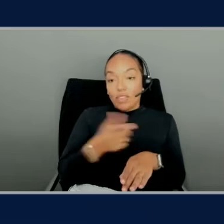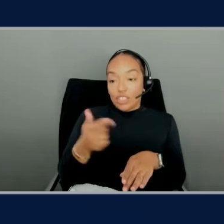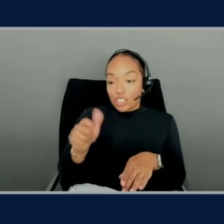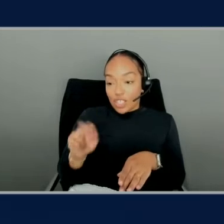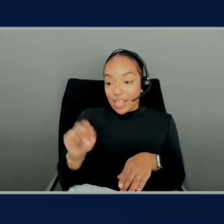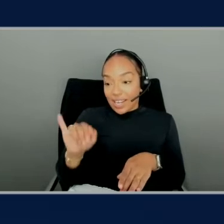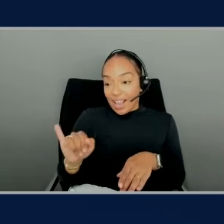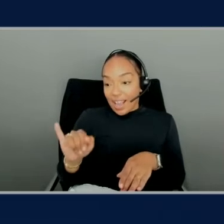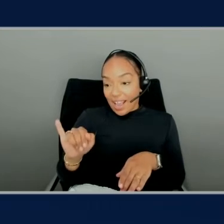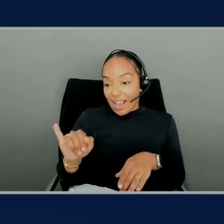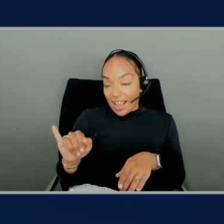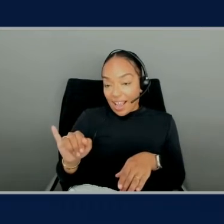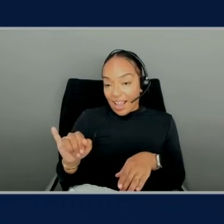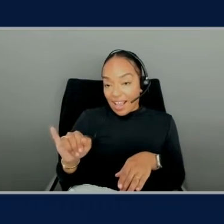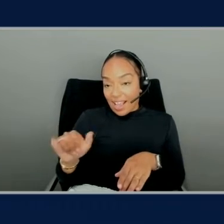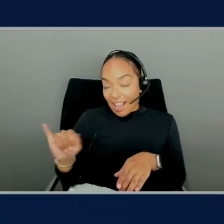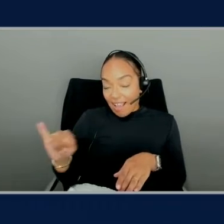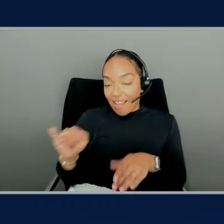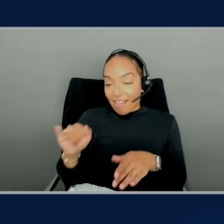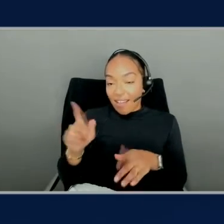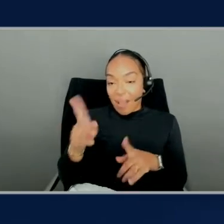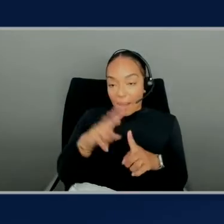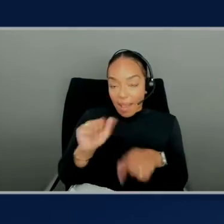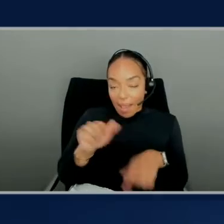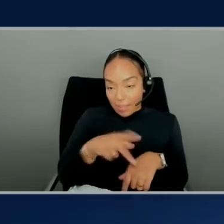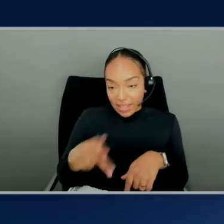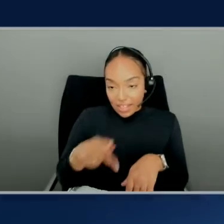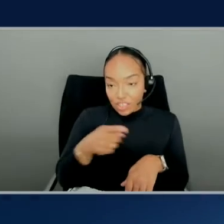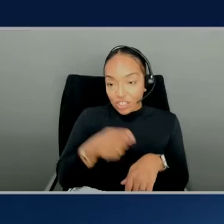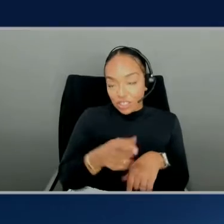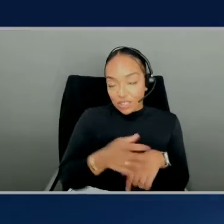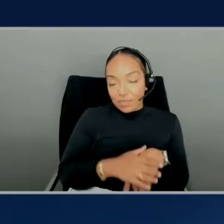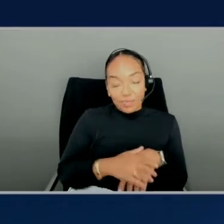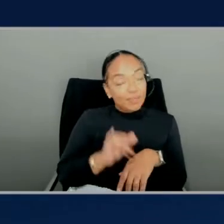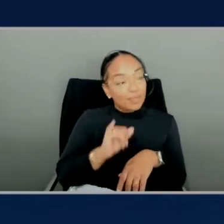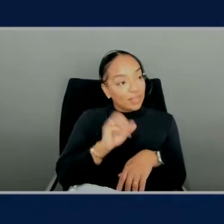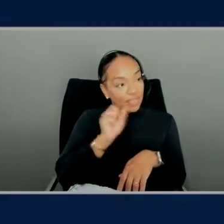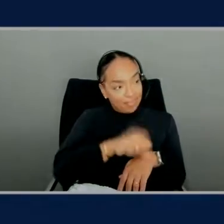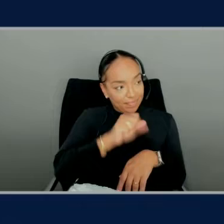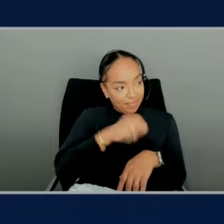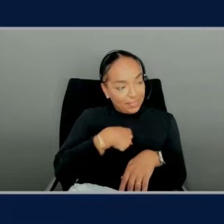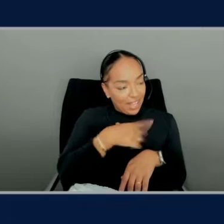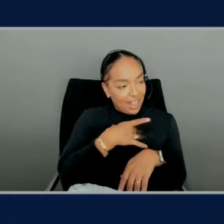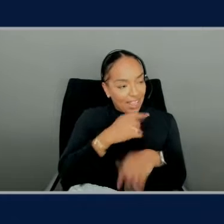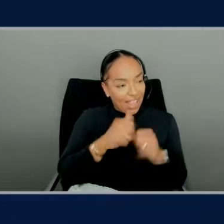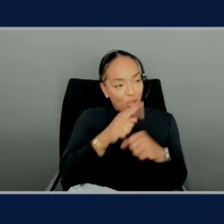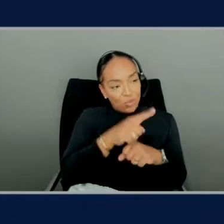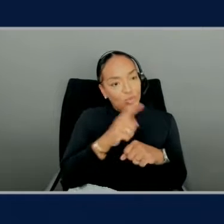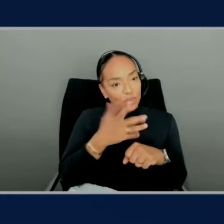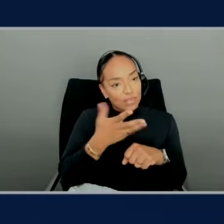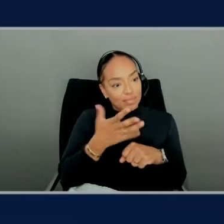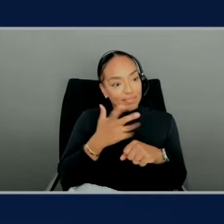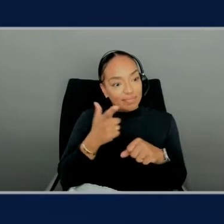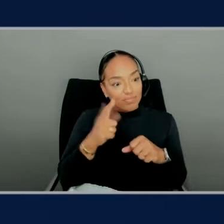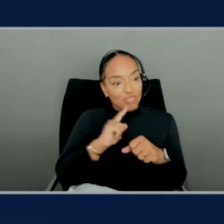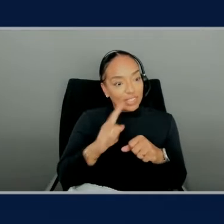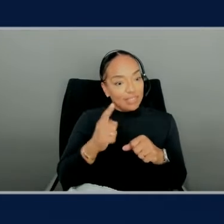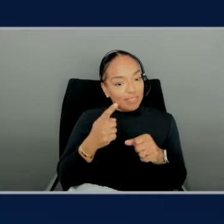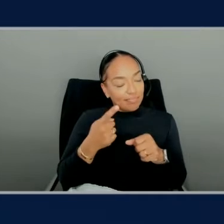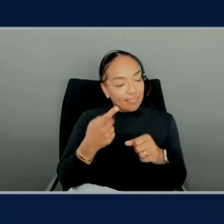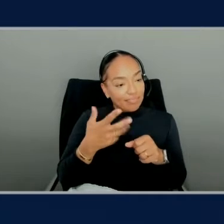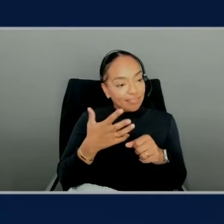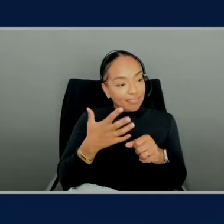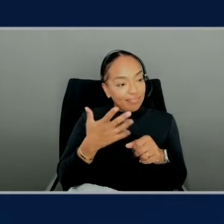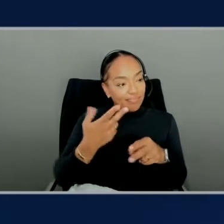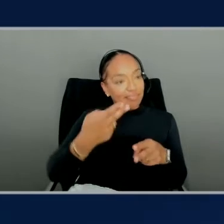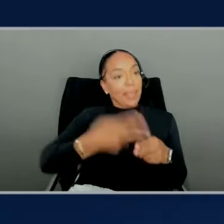them reduce their cost and burden for their DevOps teams. Yeah, I like how you're calling out, the amount of time reduction, right, as well